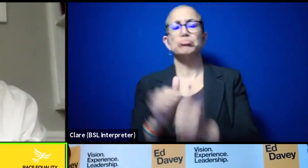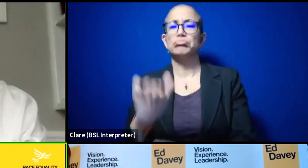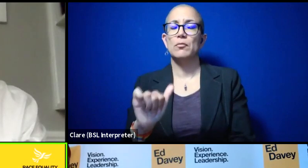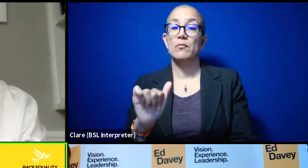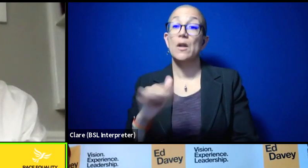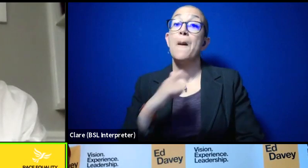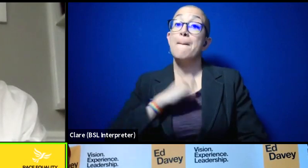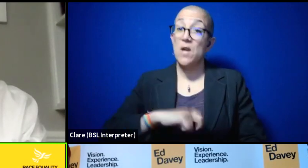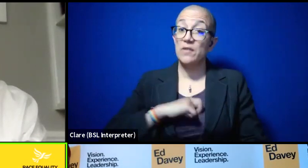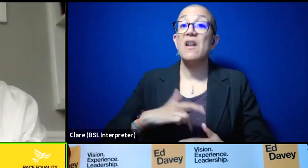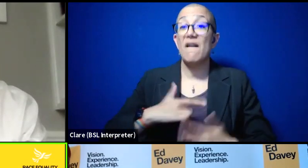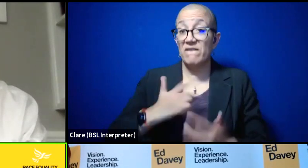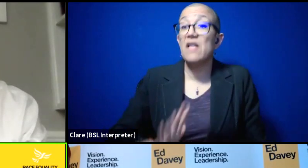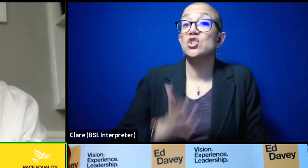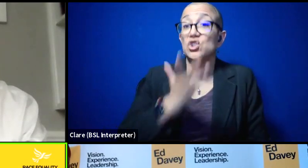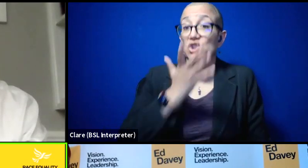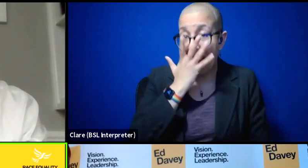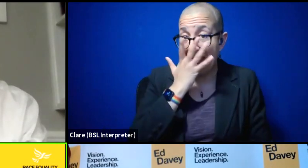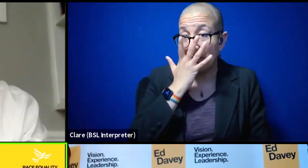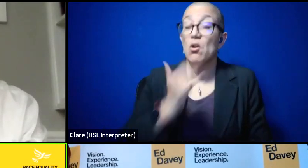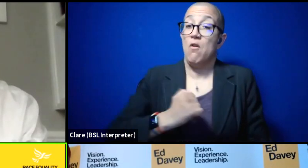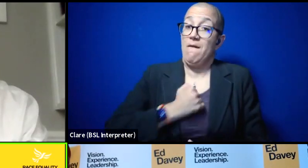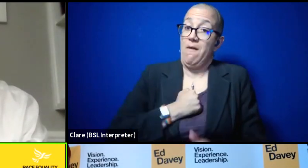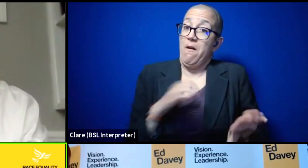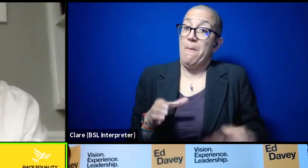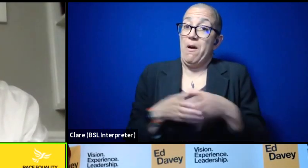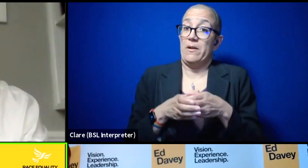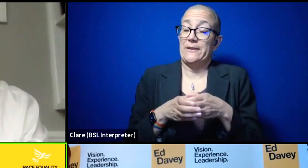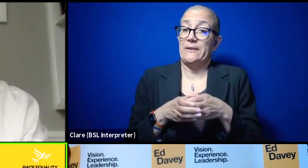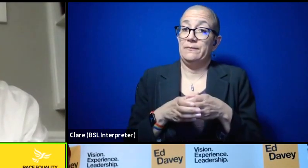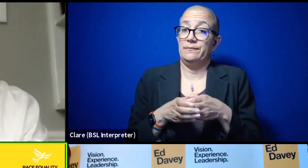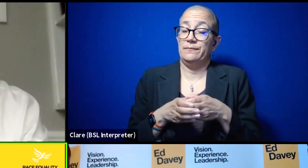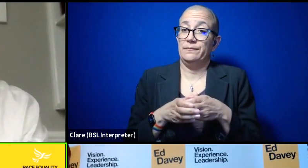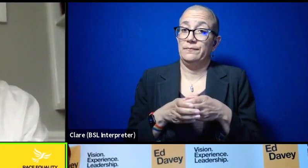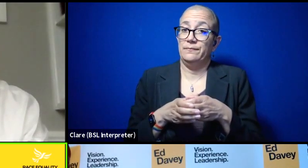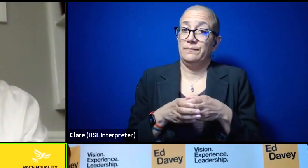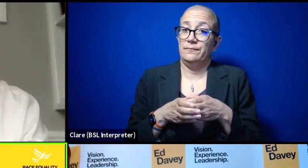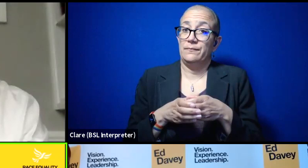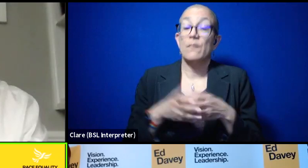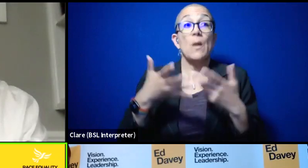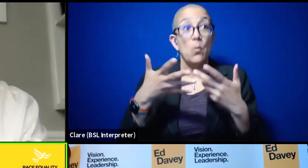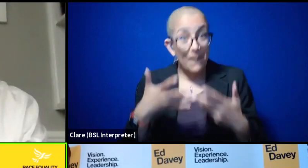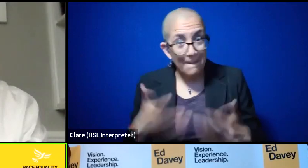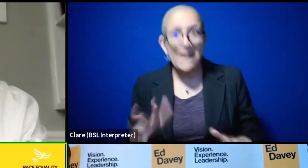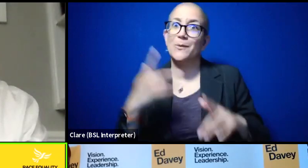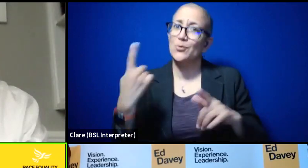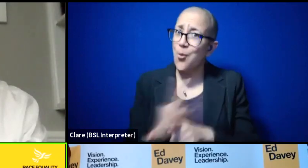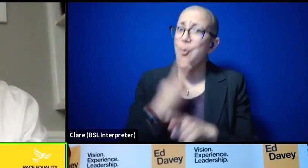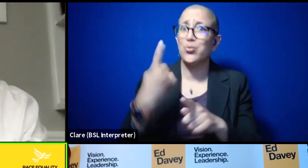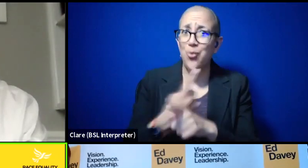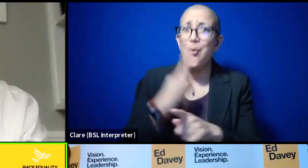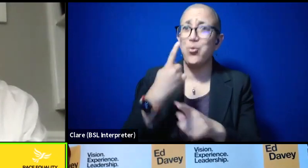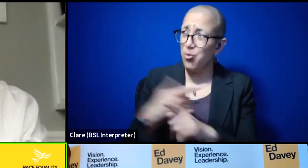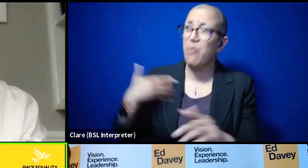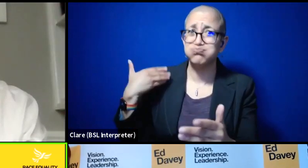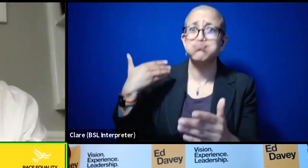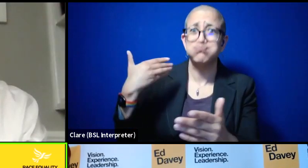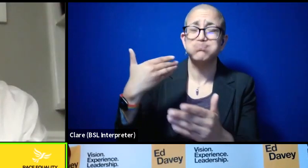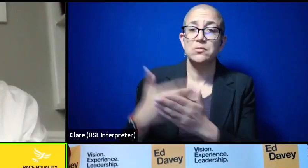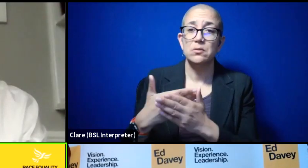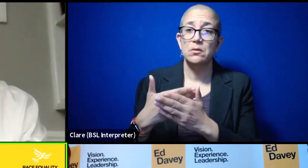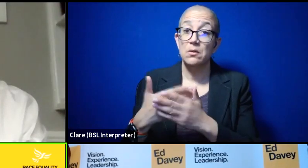bit ashamed of our party, that while we'd spoken about this, we had not achieved that change